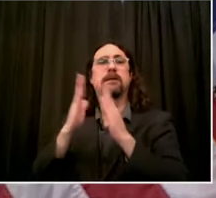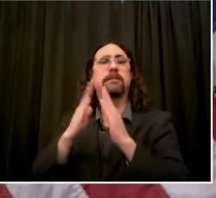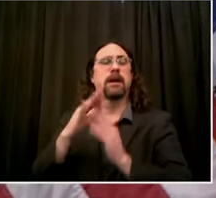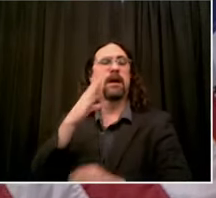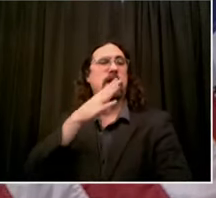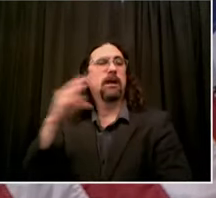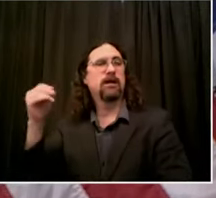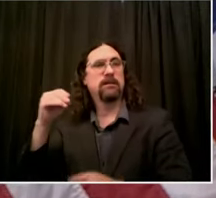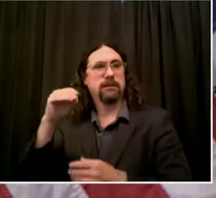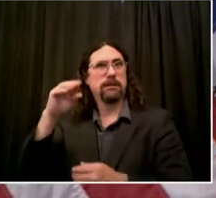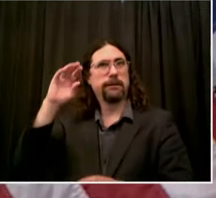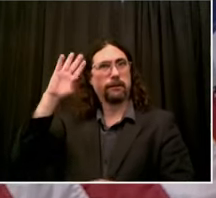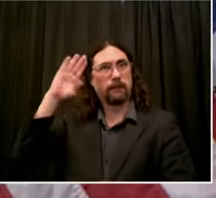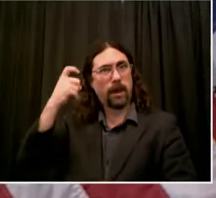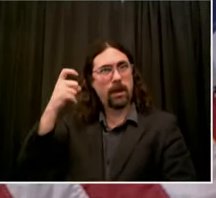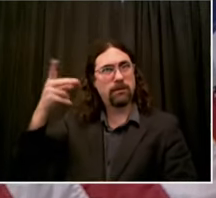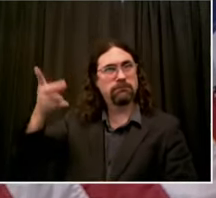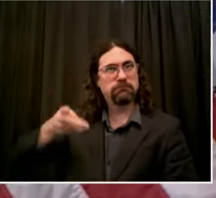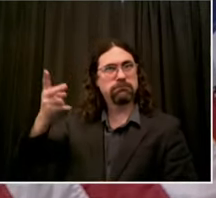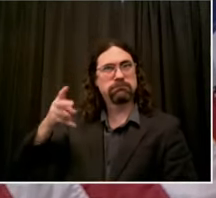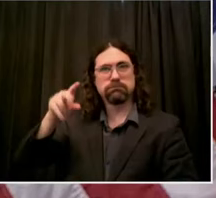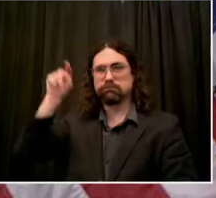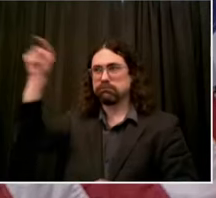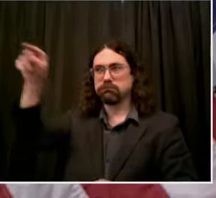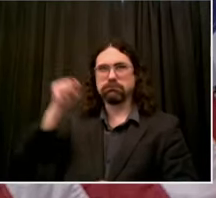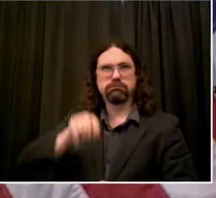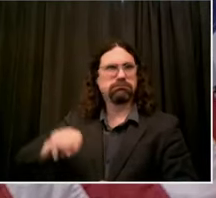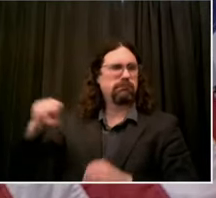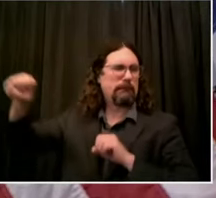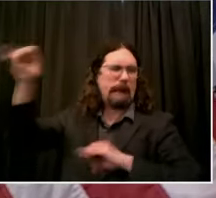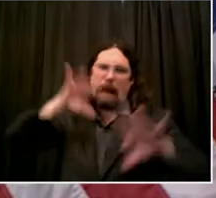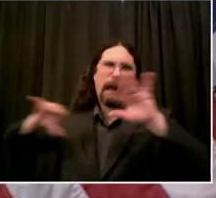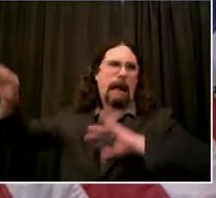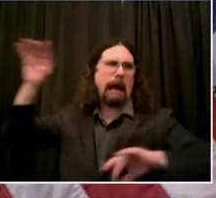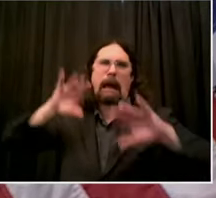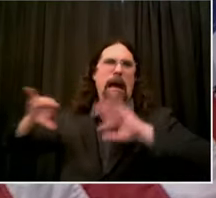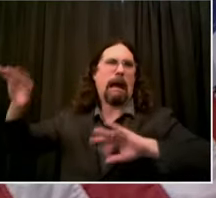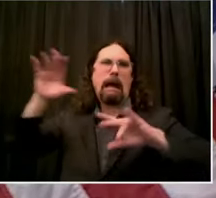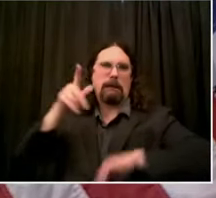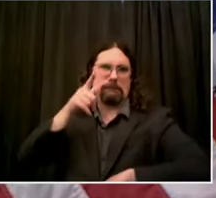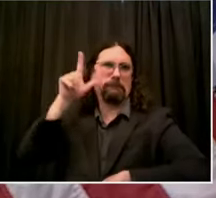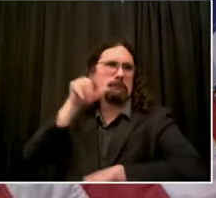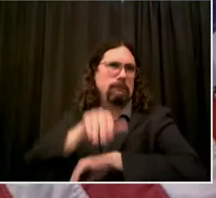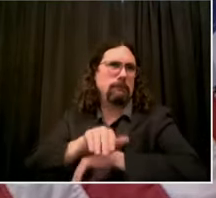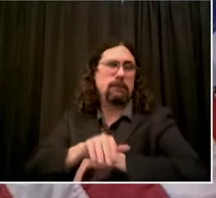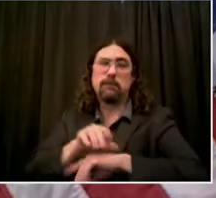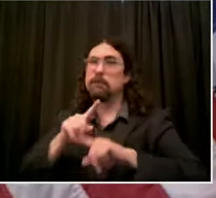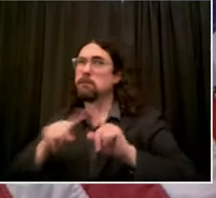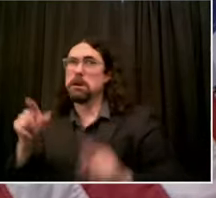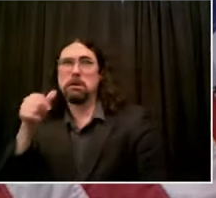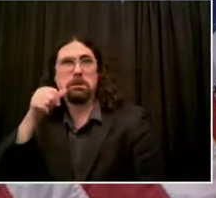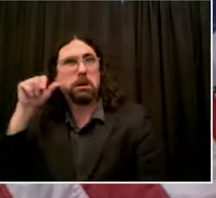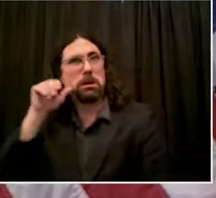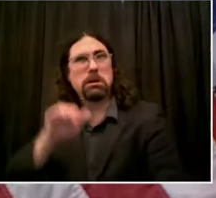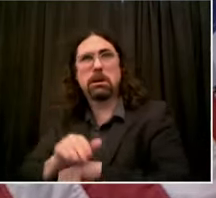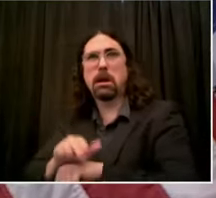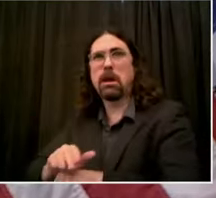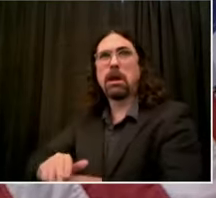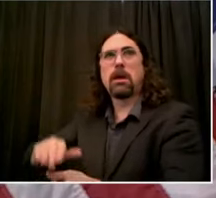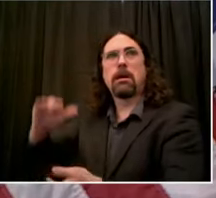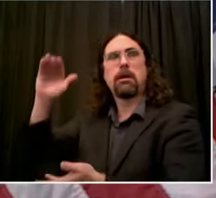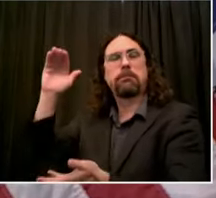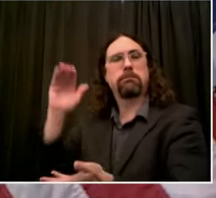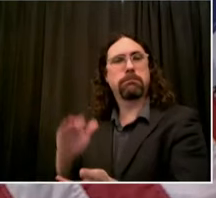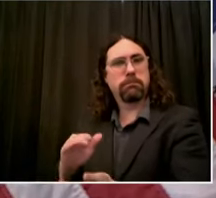a step forward. And working closely with Commissioner Shea and his team, a series of strategies